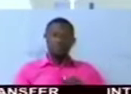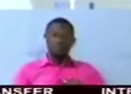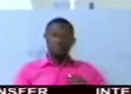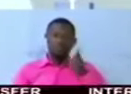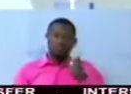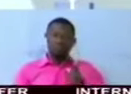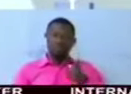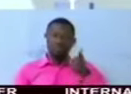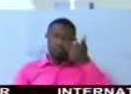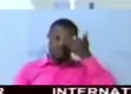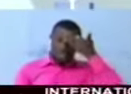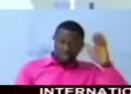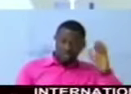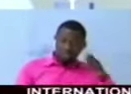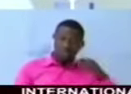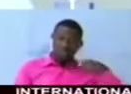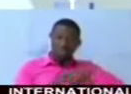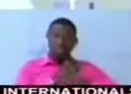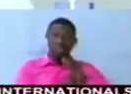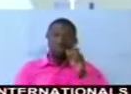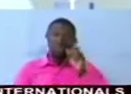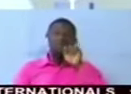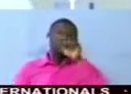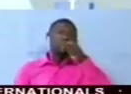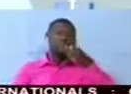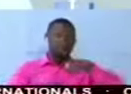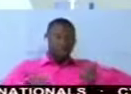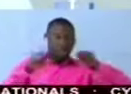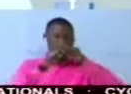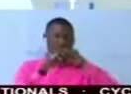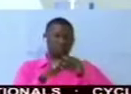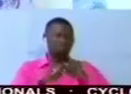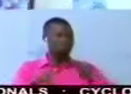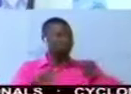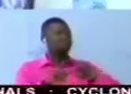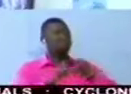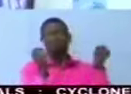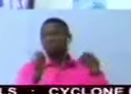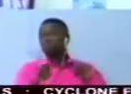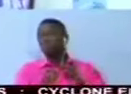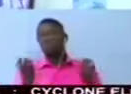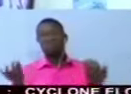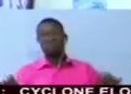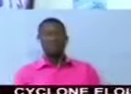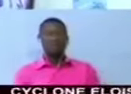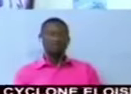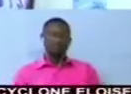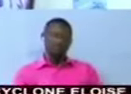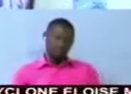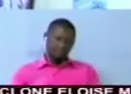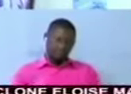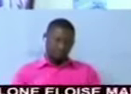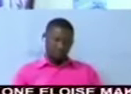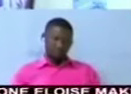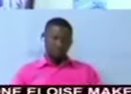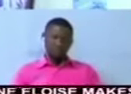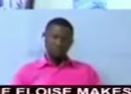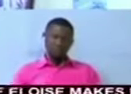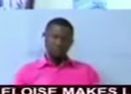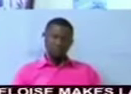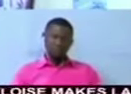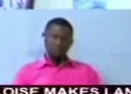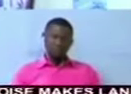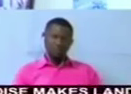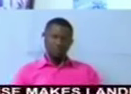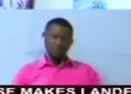your area was badly affected. Manam dal ci li ñu bëgg wax moy sa jikko ju rafet ye turu